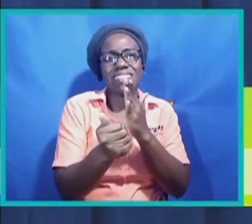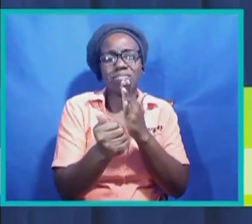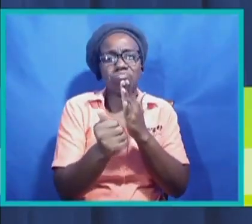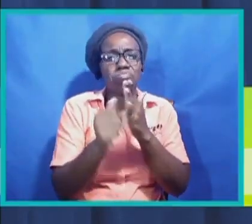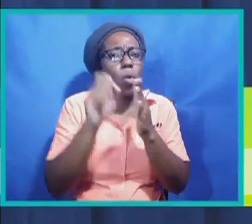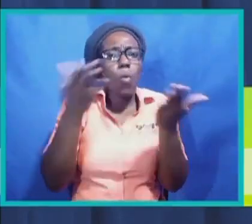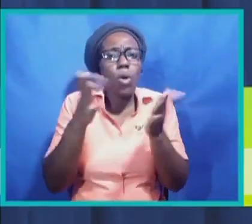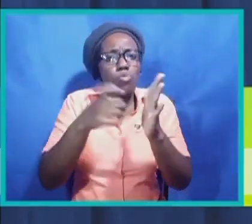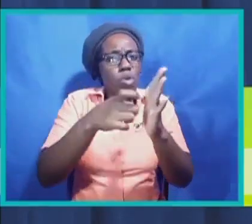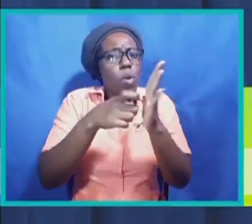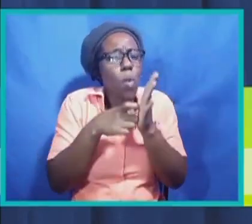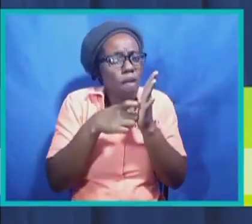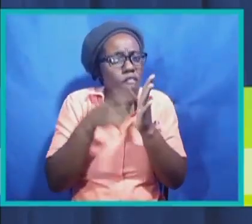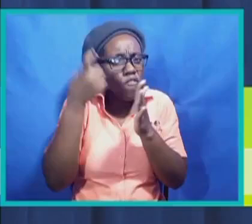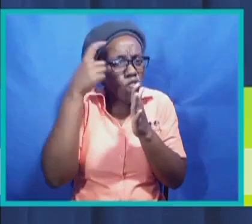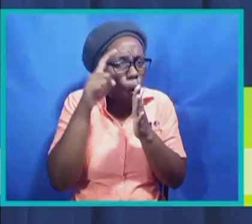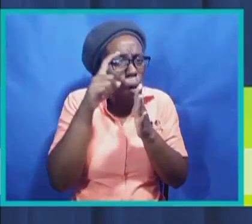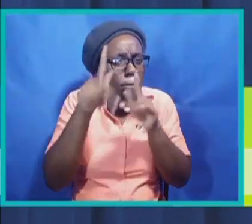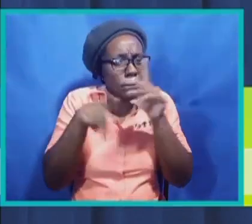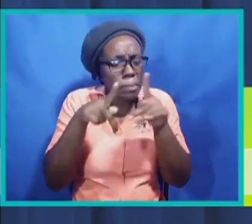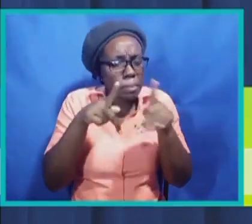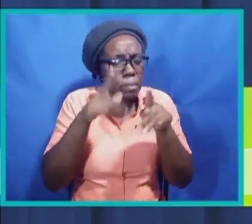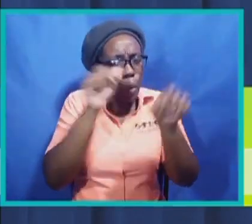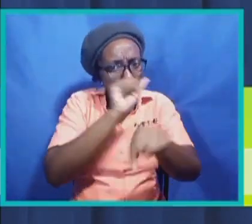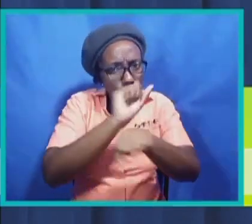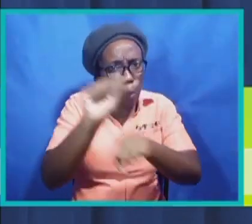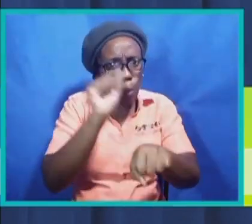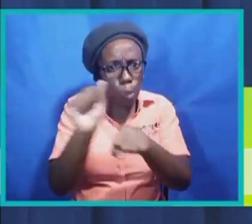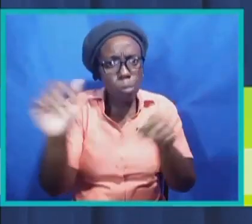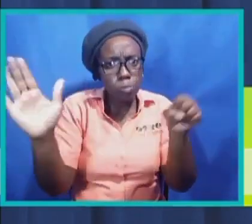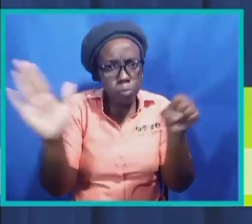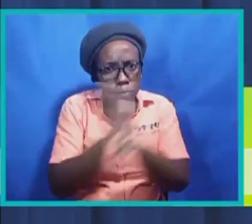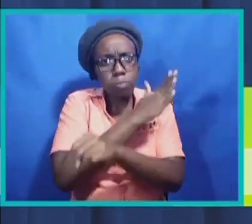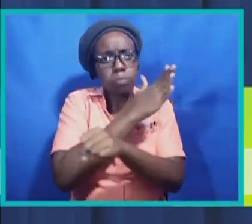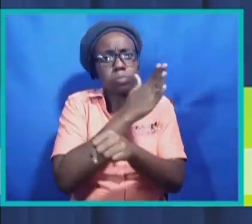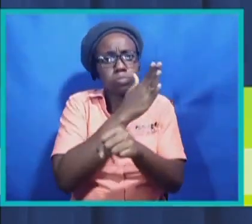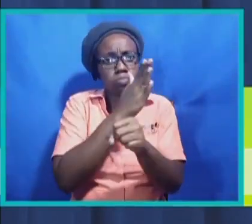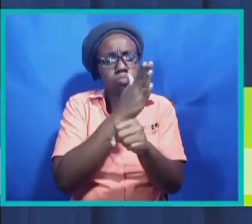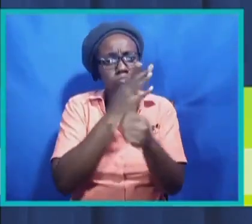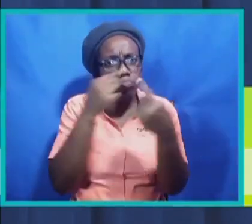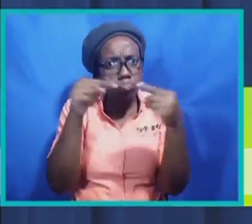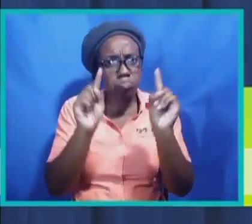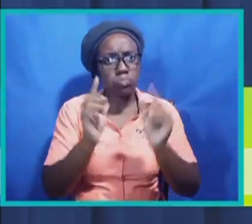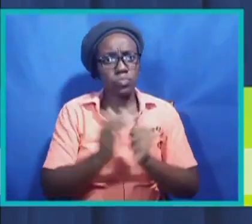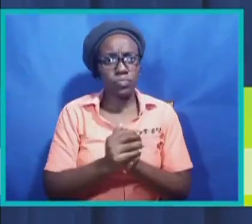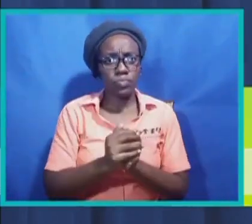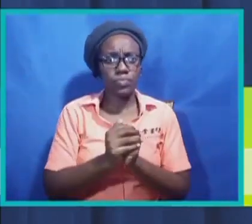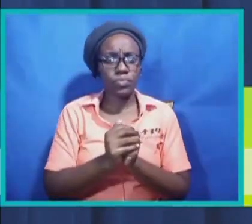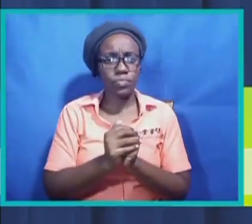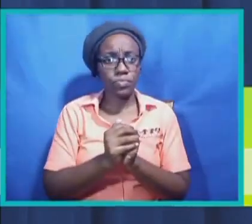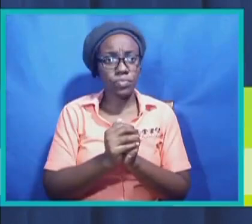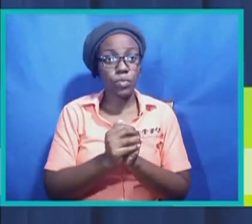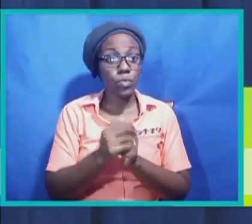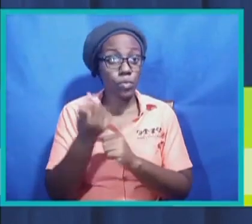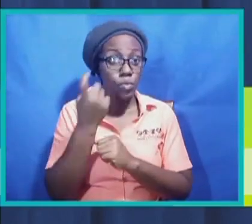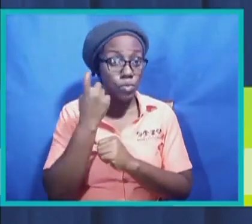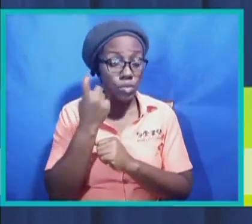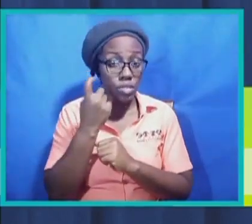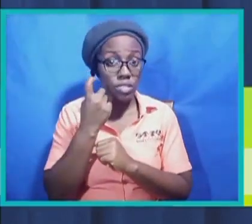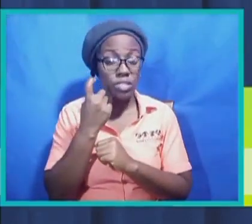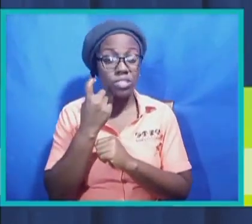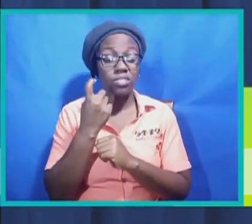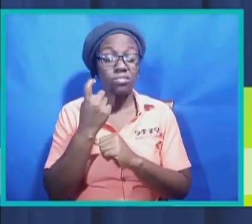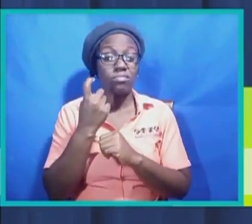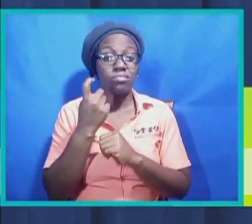workforce requirements and then become competitive. Within recent times, there are a number of